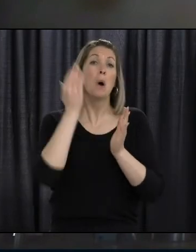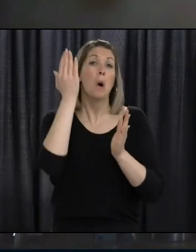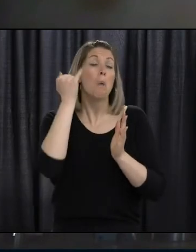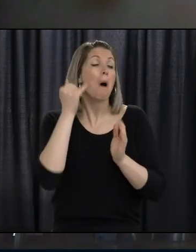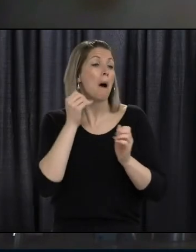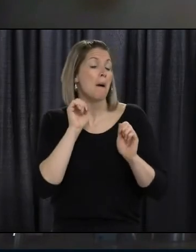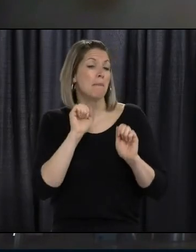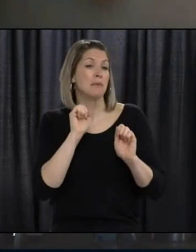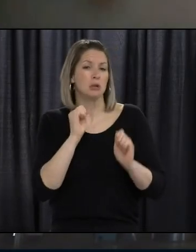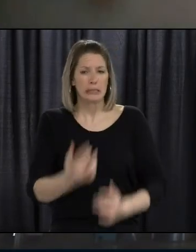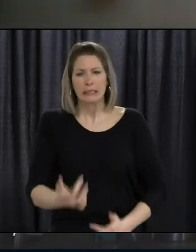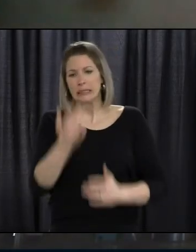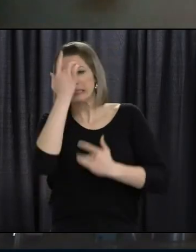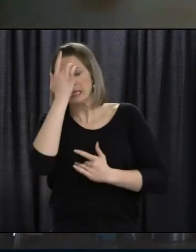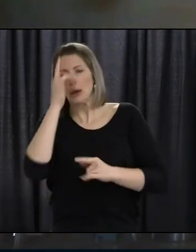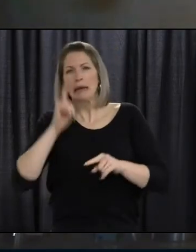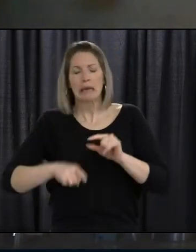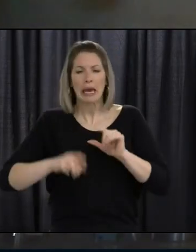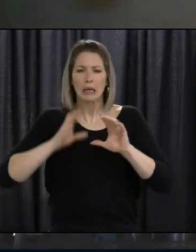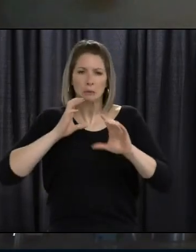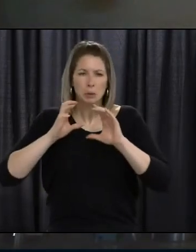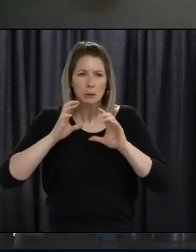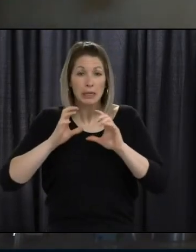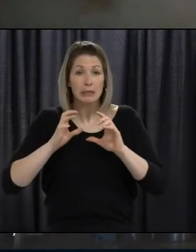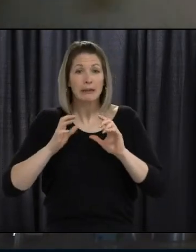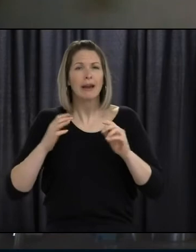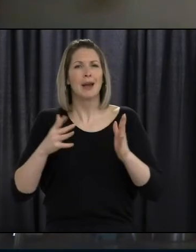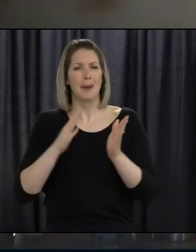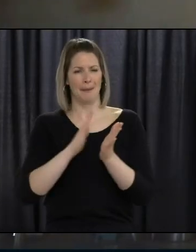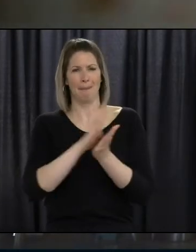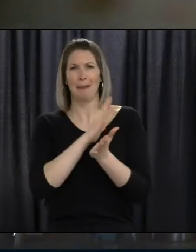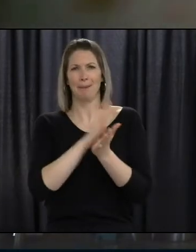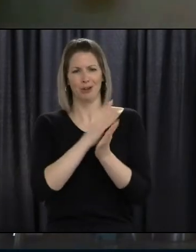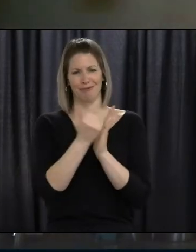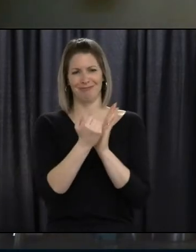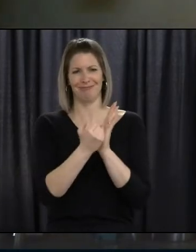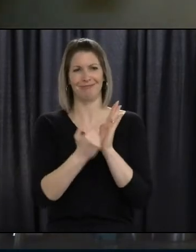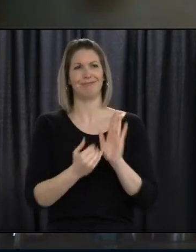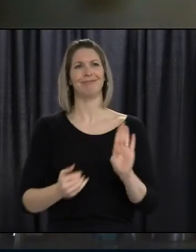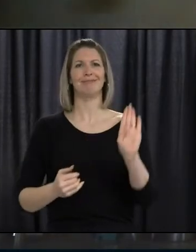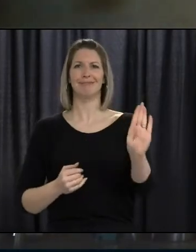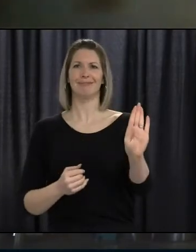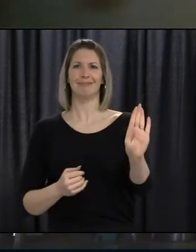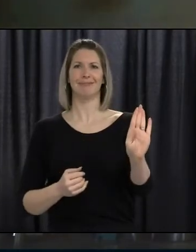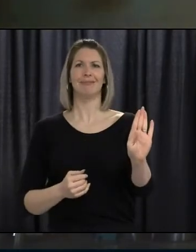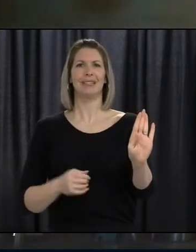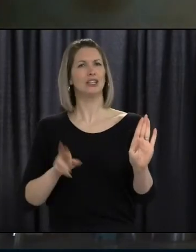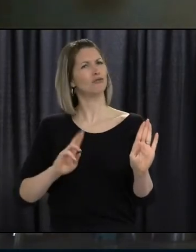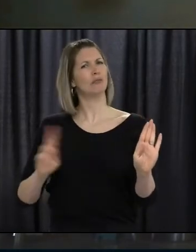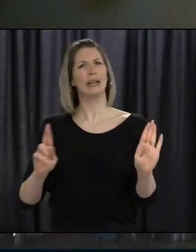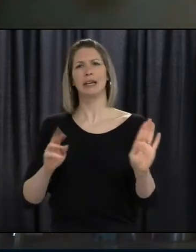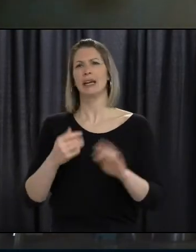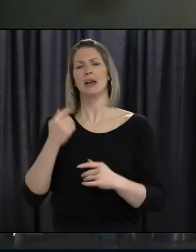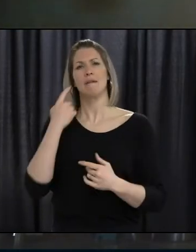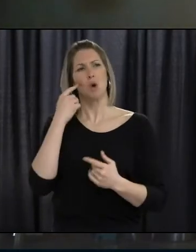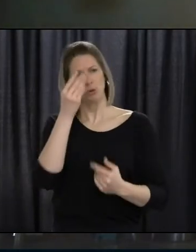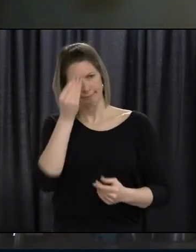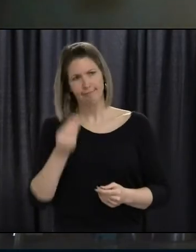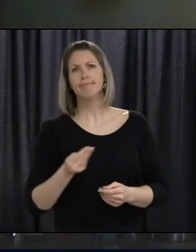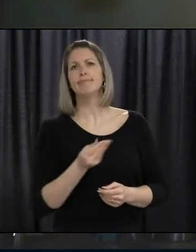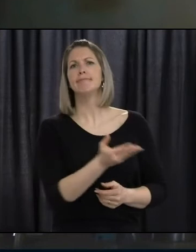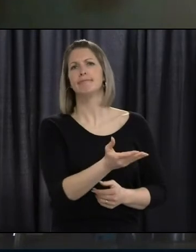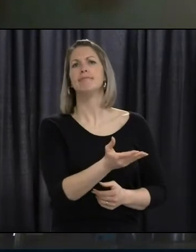another learning to come out of COVID-19. Premier referenced the whole issue of reopening the province. I think